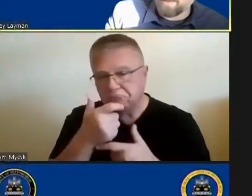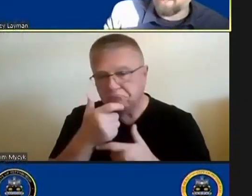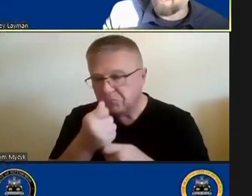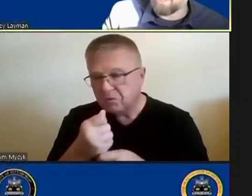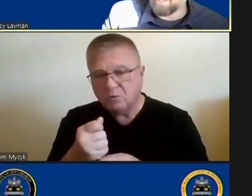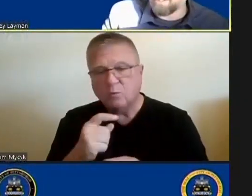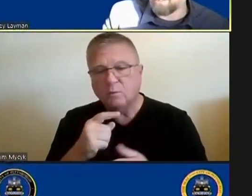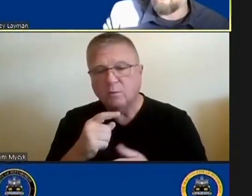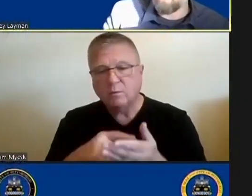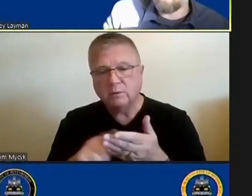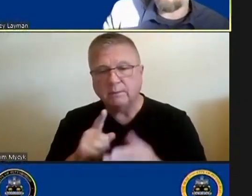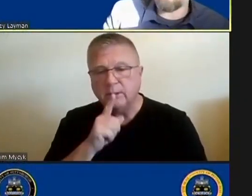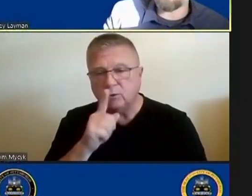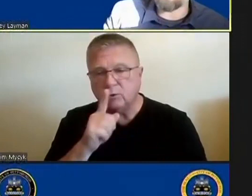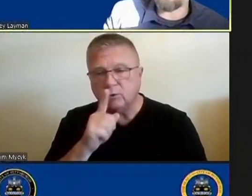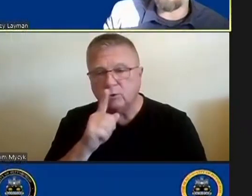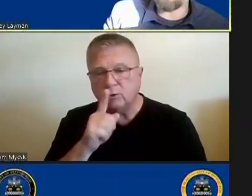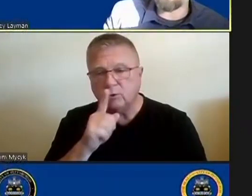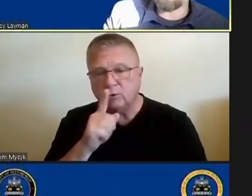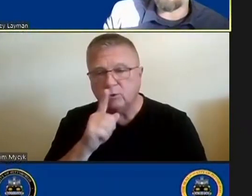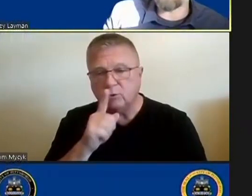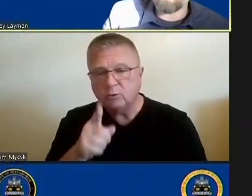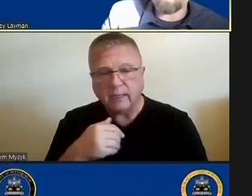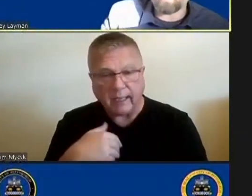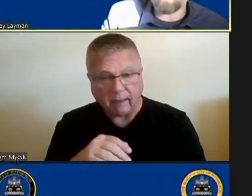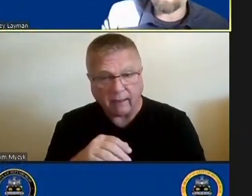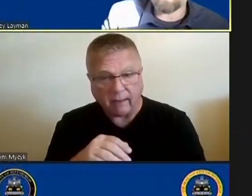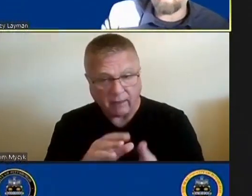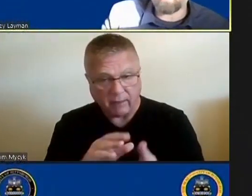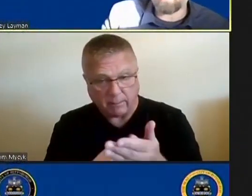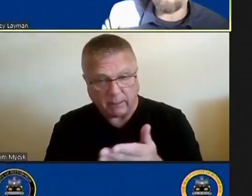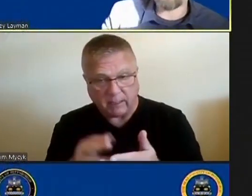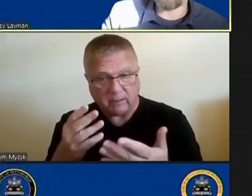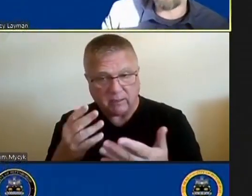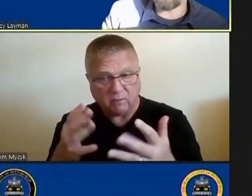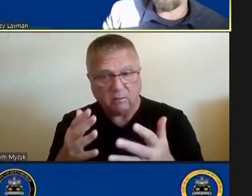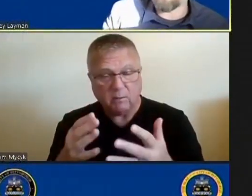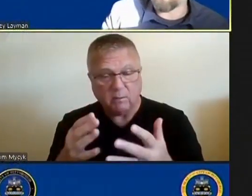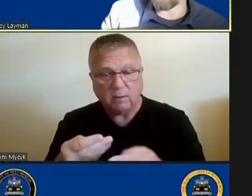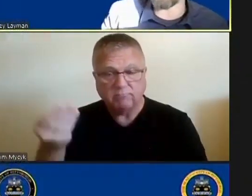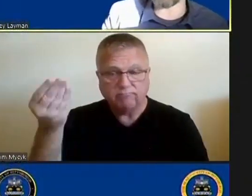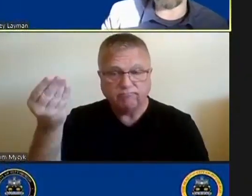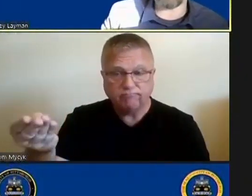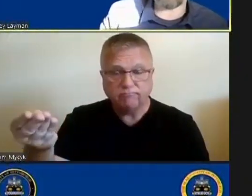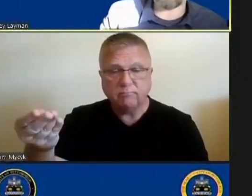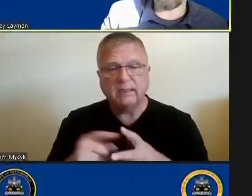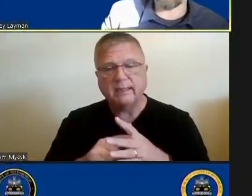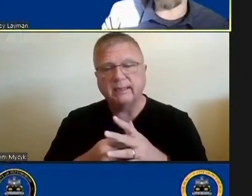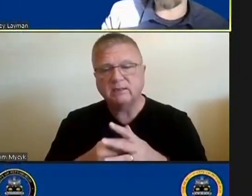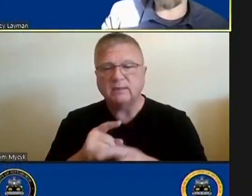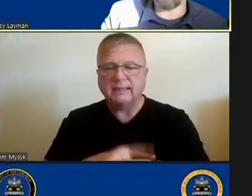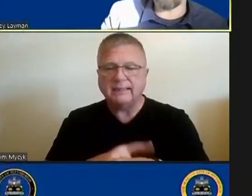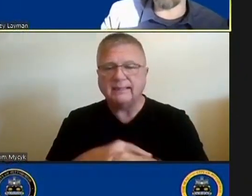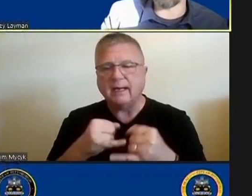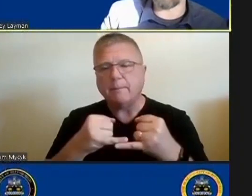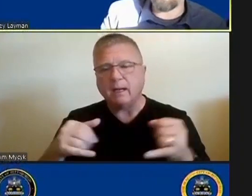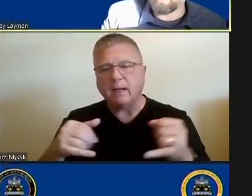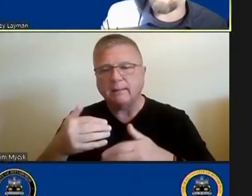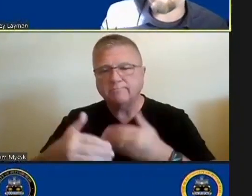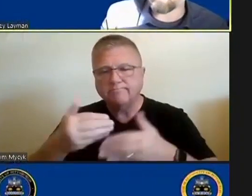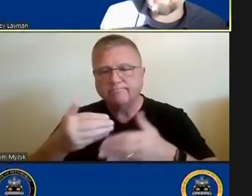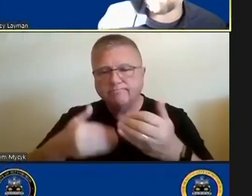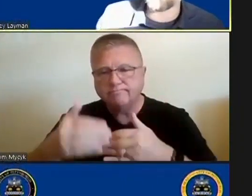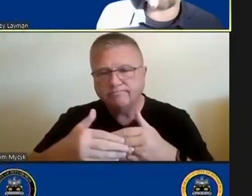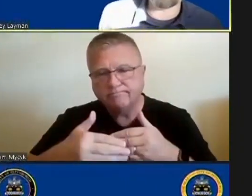an application, a complete application in, and this sort of starts that timeline that we would